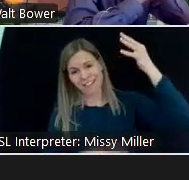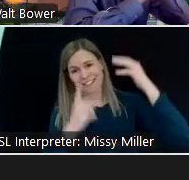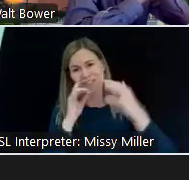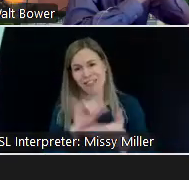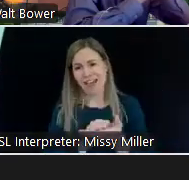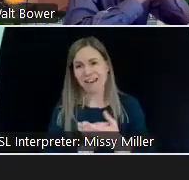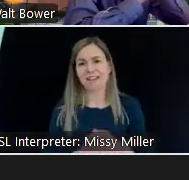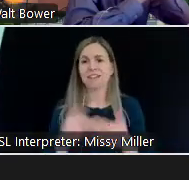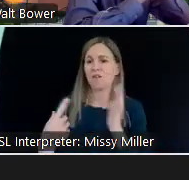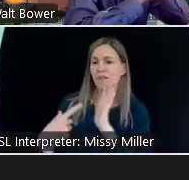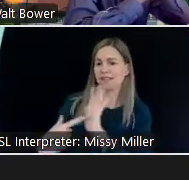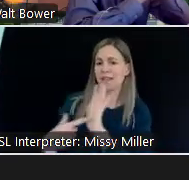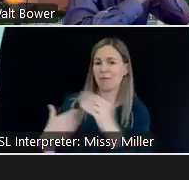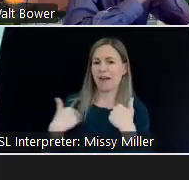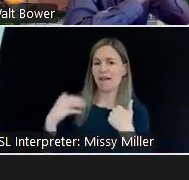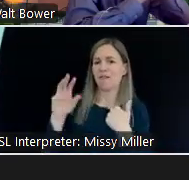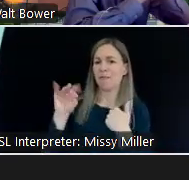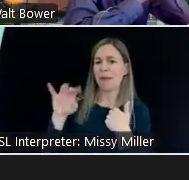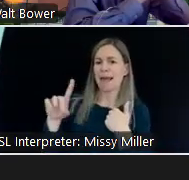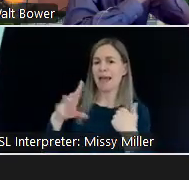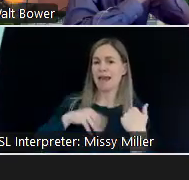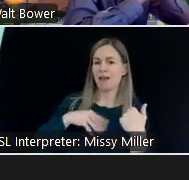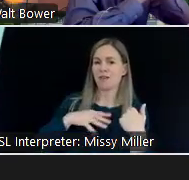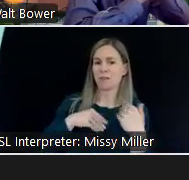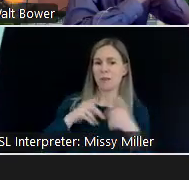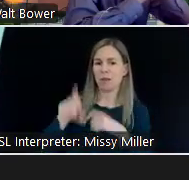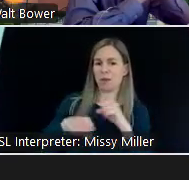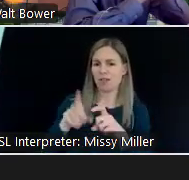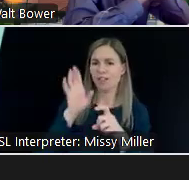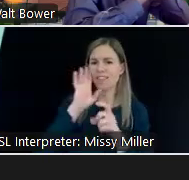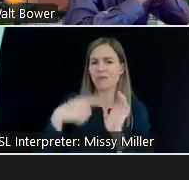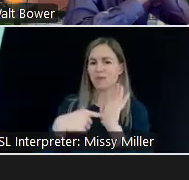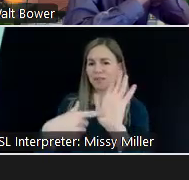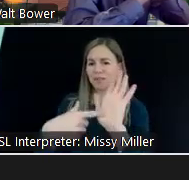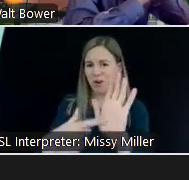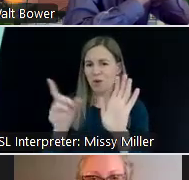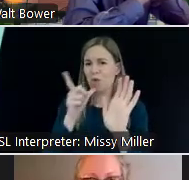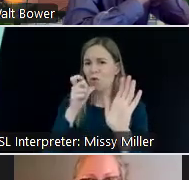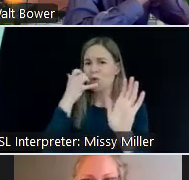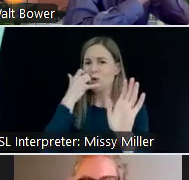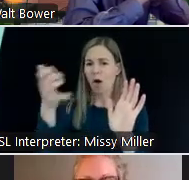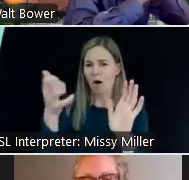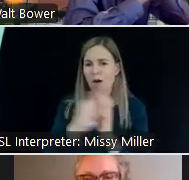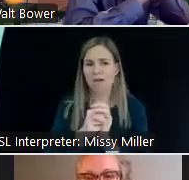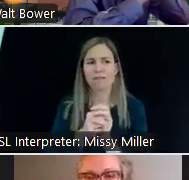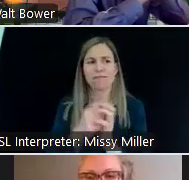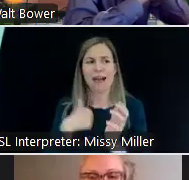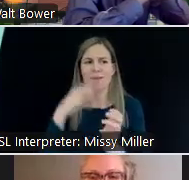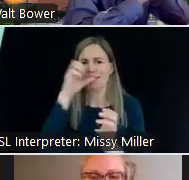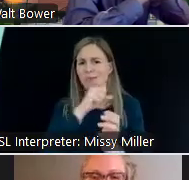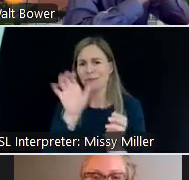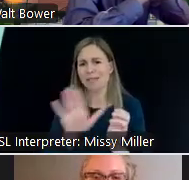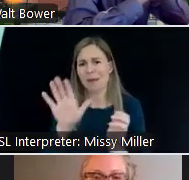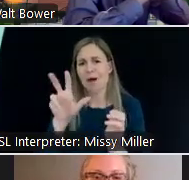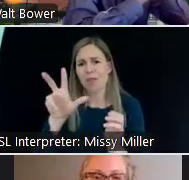Medicaid eligibility questions, it's going to tell you who to call. This document is, I want to say it's 34 pages. So this